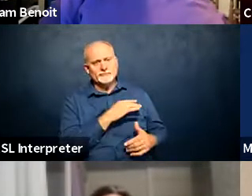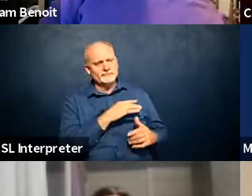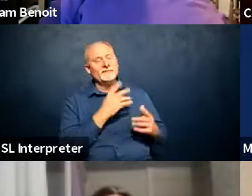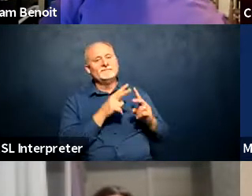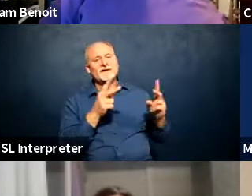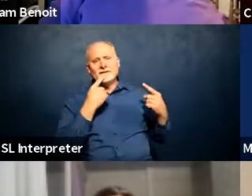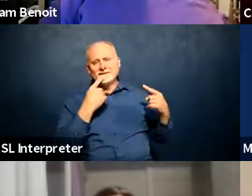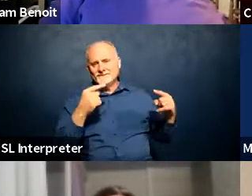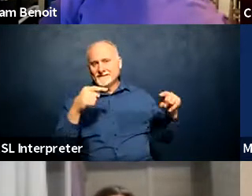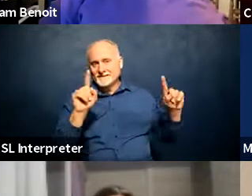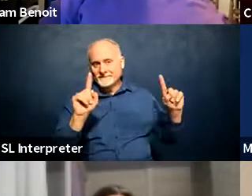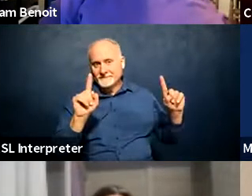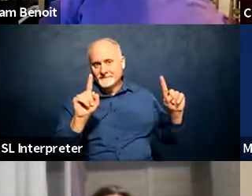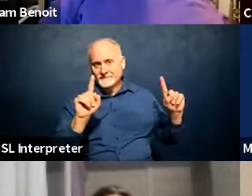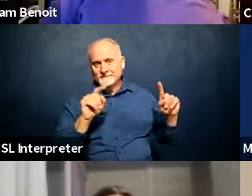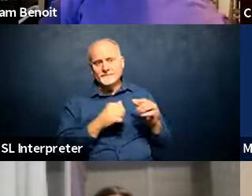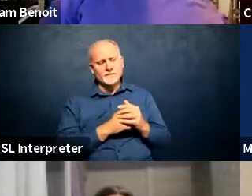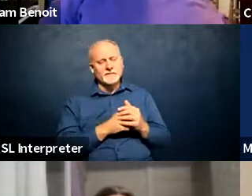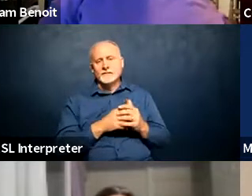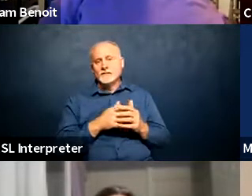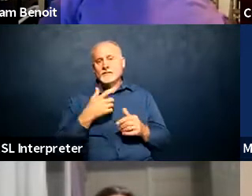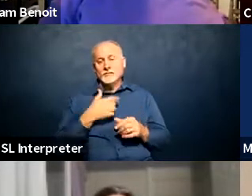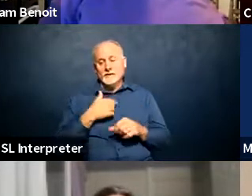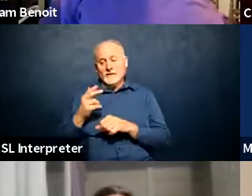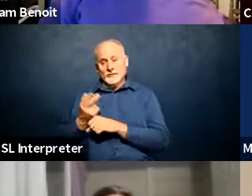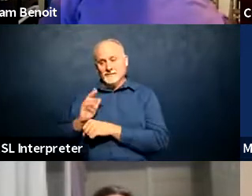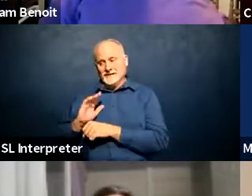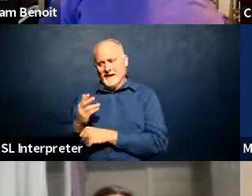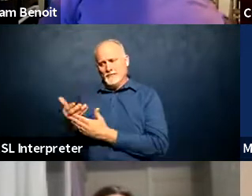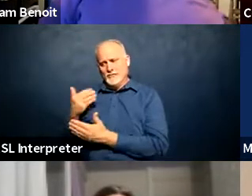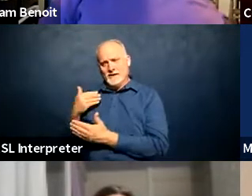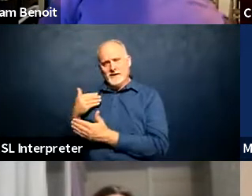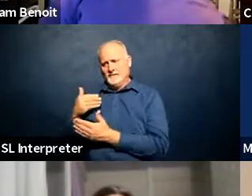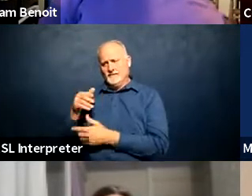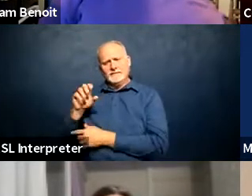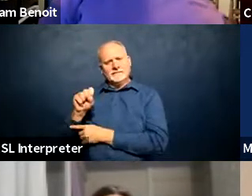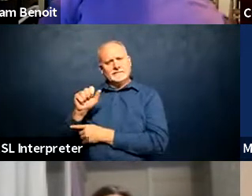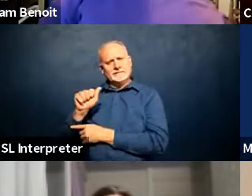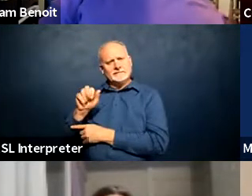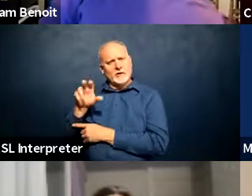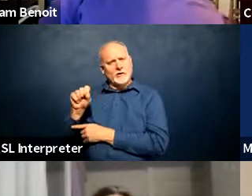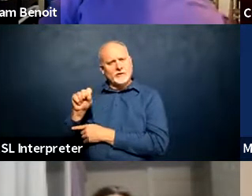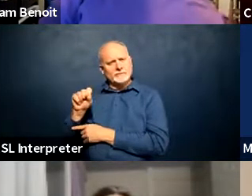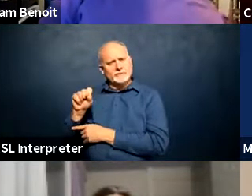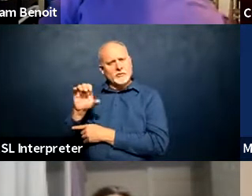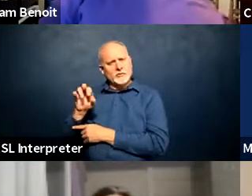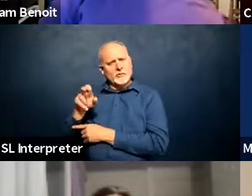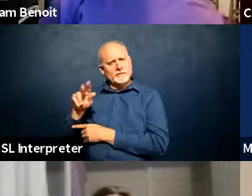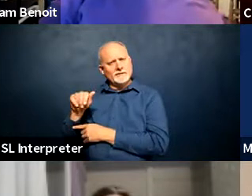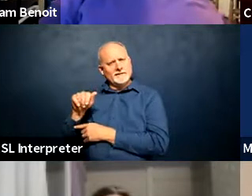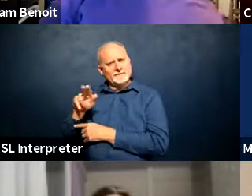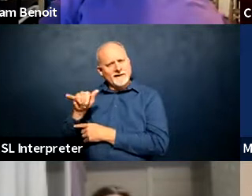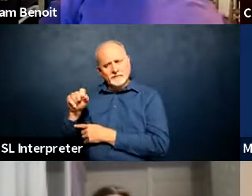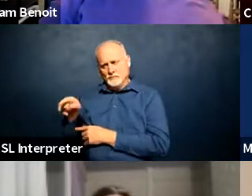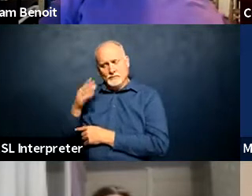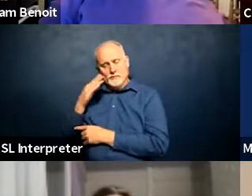effectiveness. We used all of our prior learnings with the previous SARS coronavirus. We knew that the spike protein was